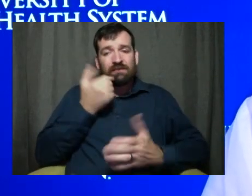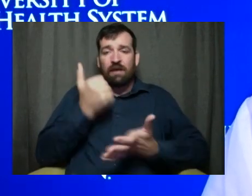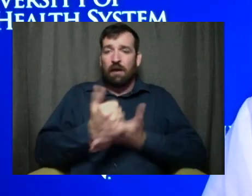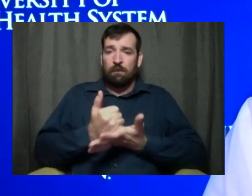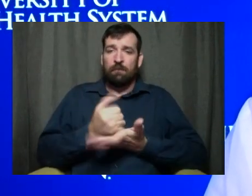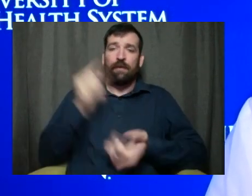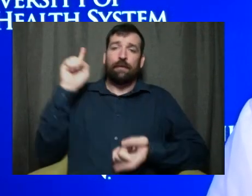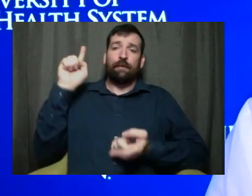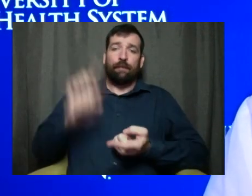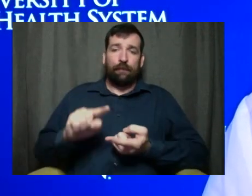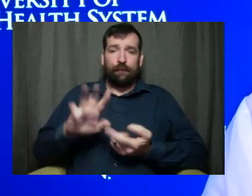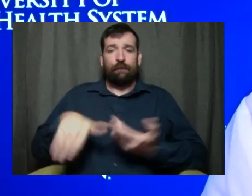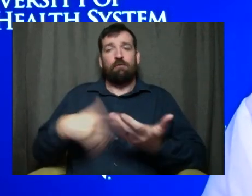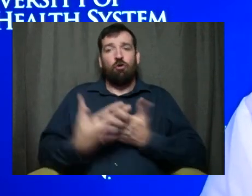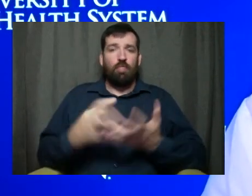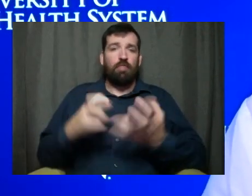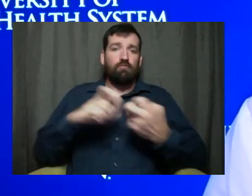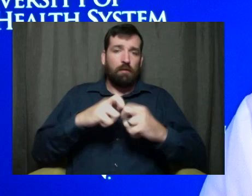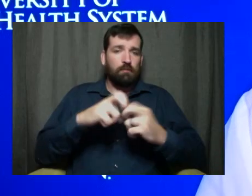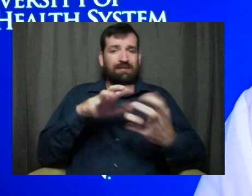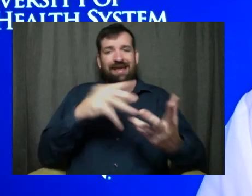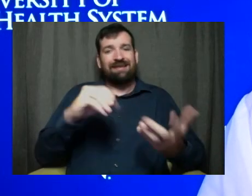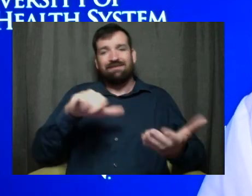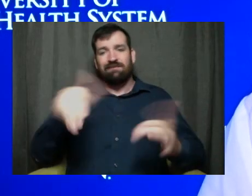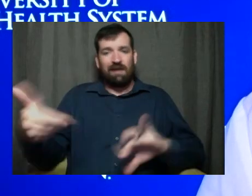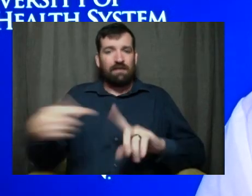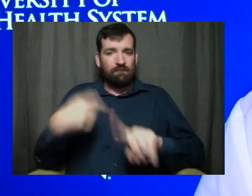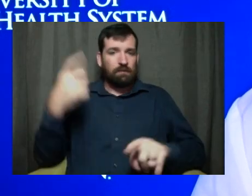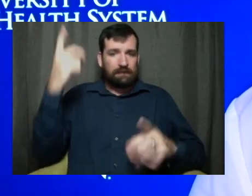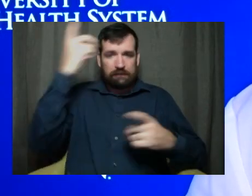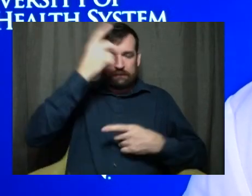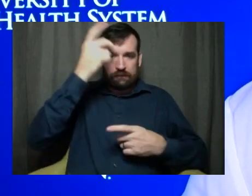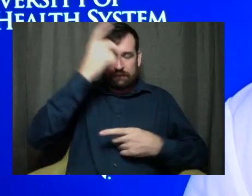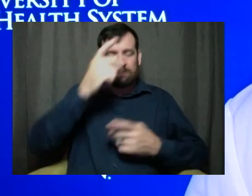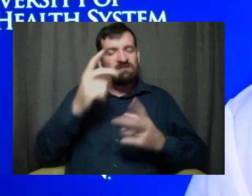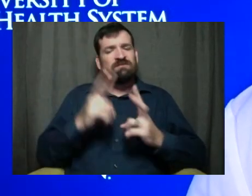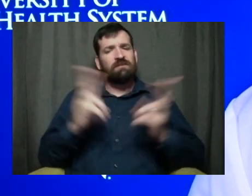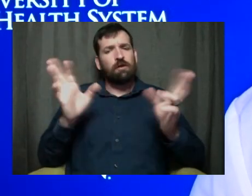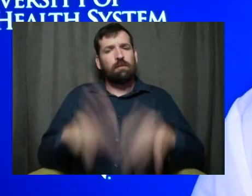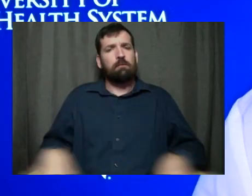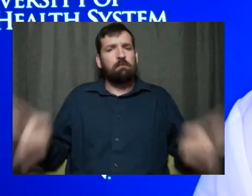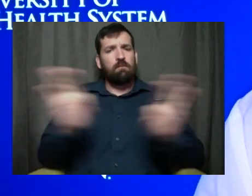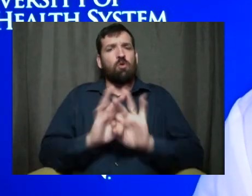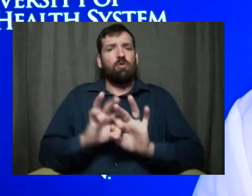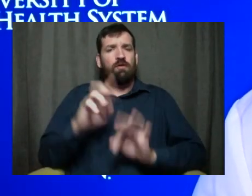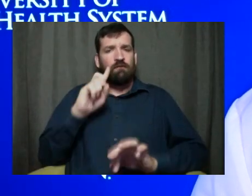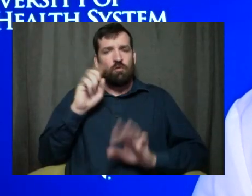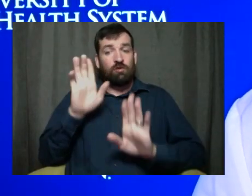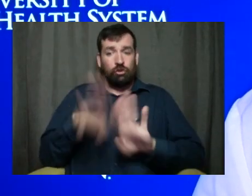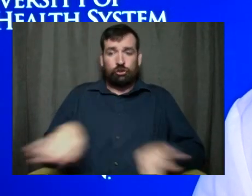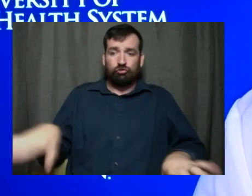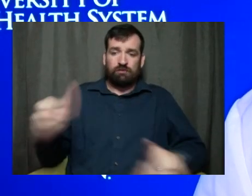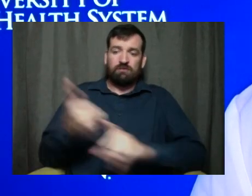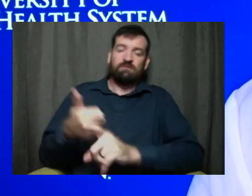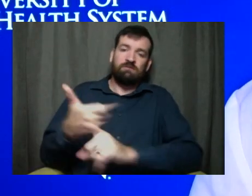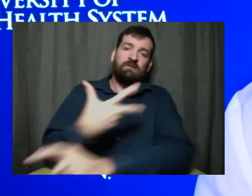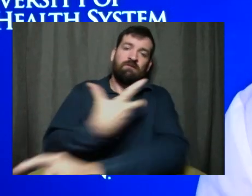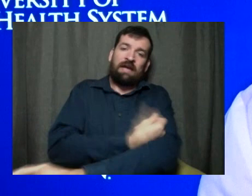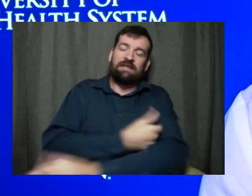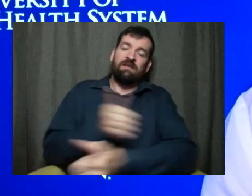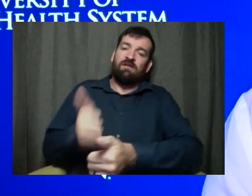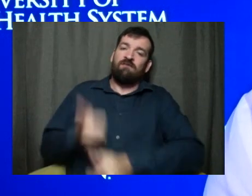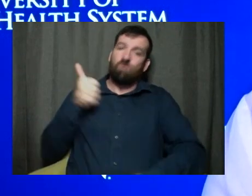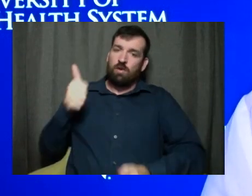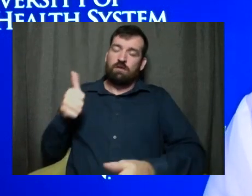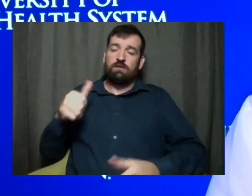those complications and death from those diseases. It is quite important to get your children vaccinated against those things to